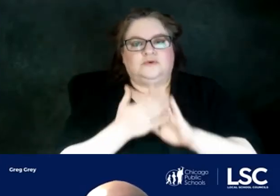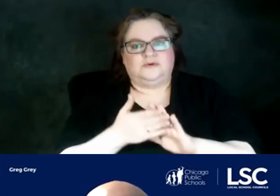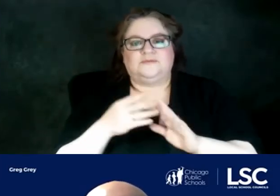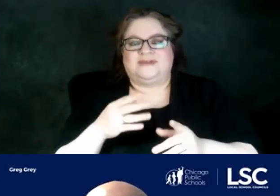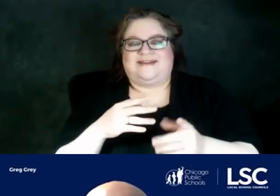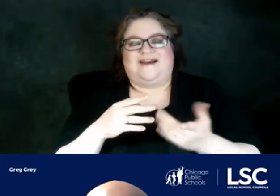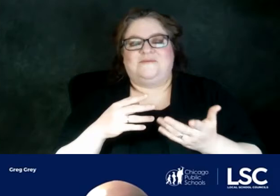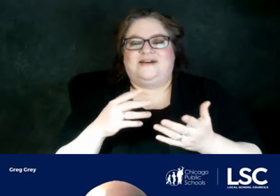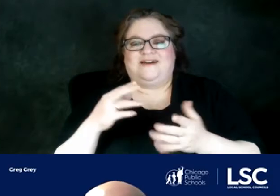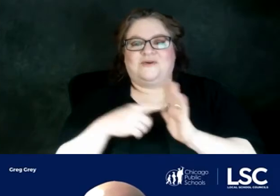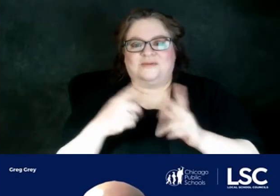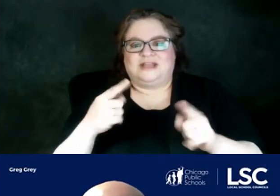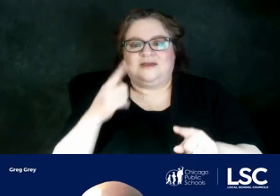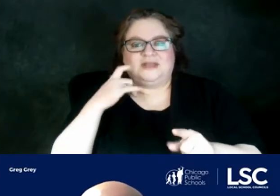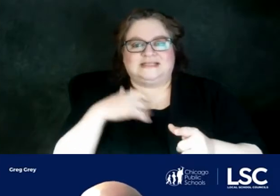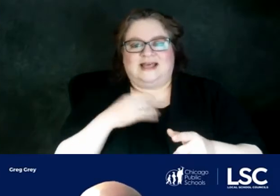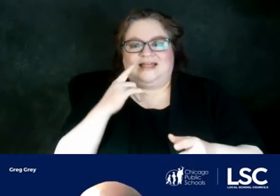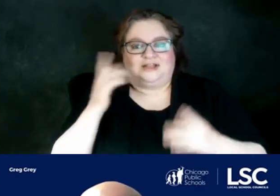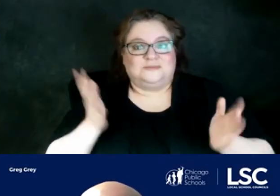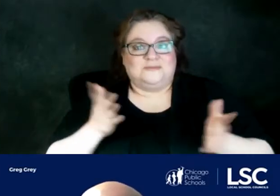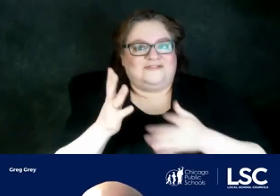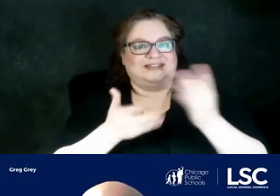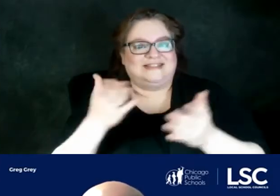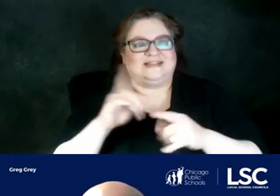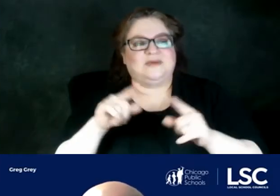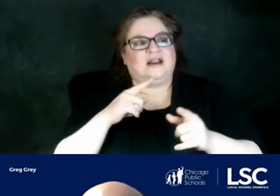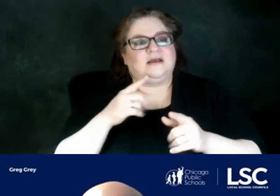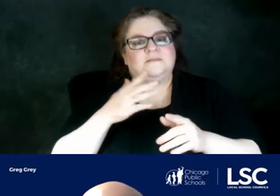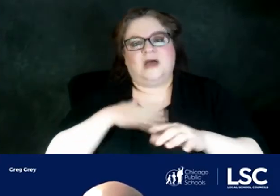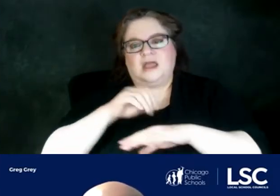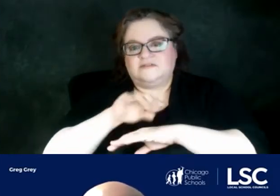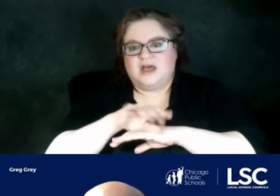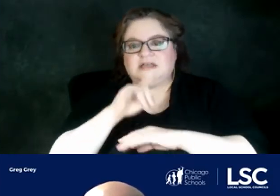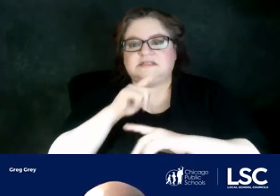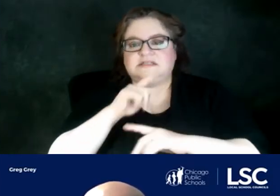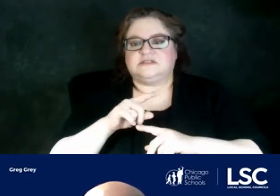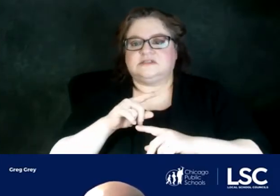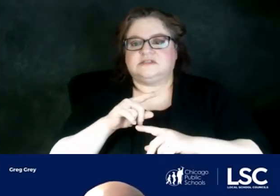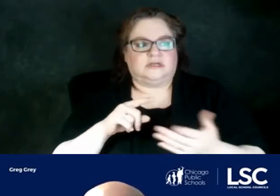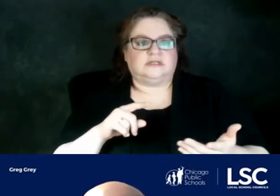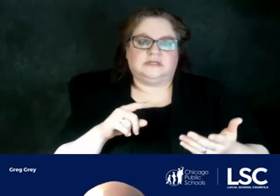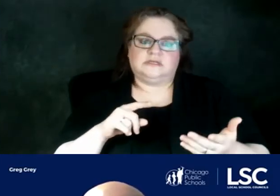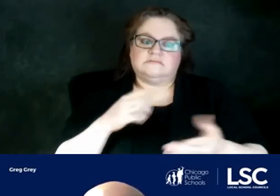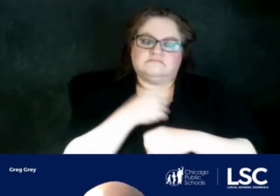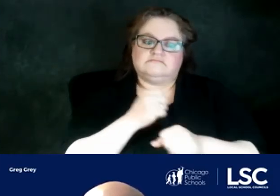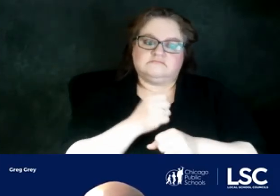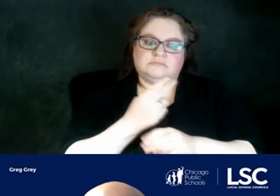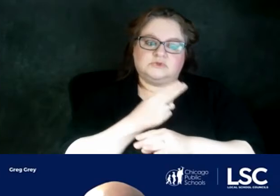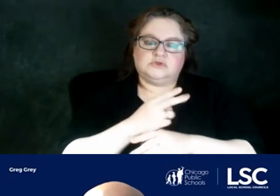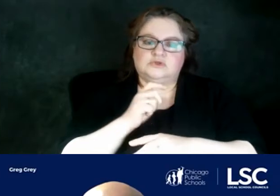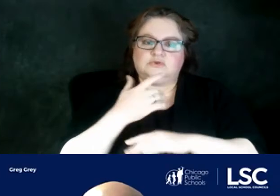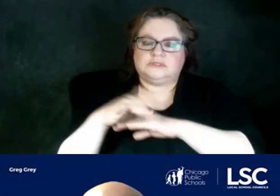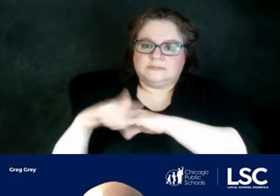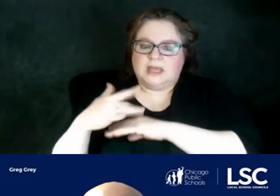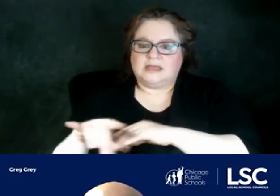manifesting things. A piece of advice that I would give is to take up space as a representative, something that I like to actively